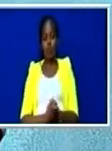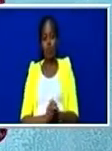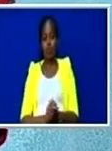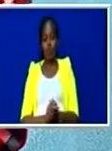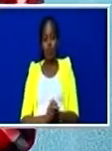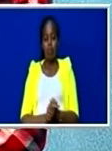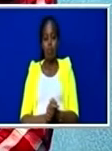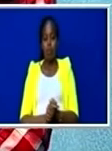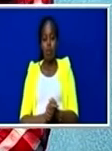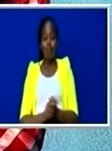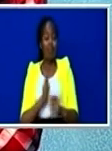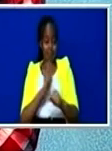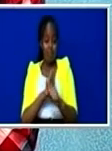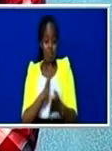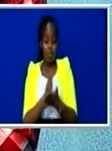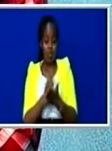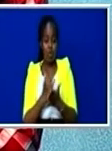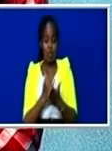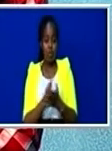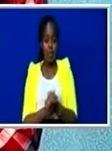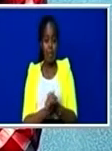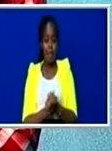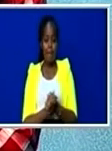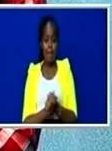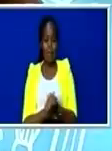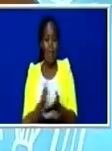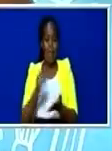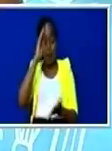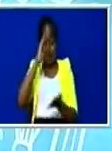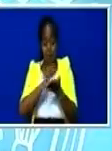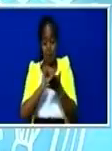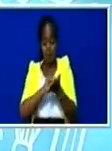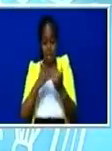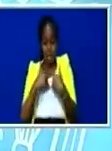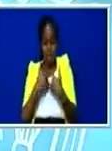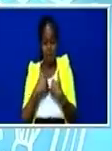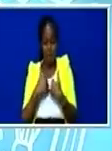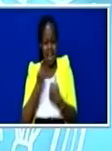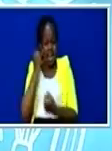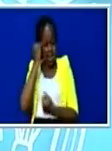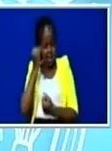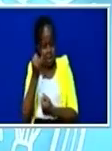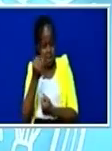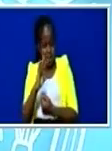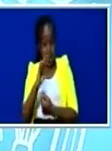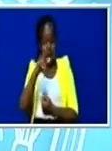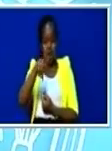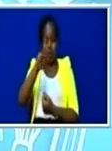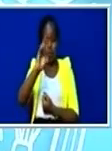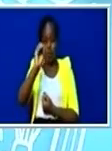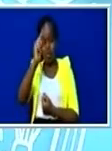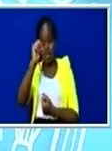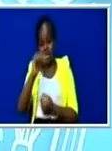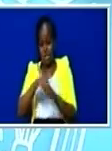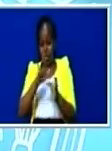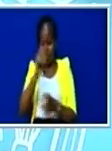So much. Now I believe that you have a structure of a protein in your mind. Yeah,